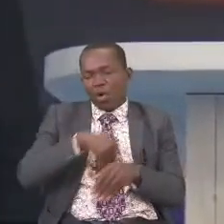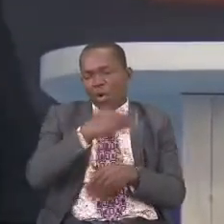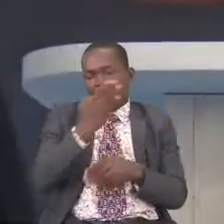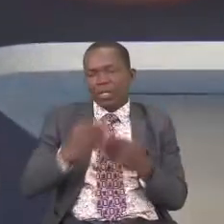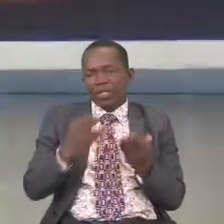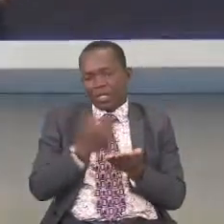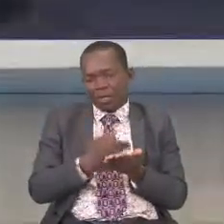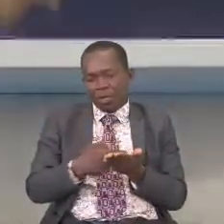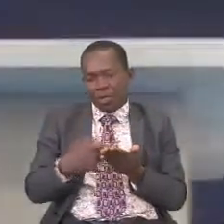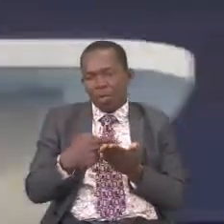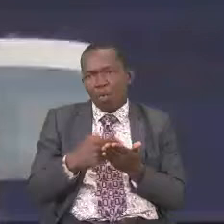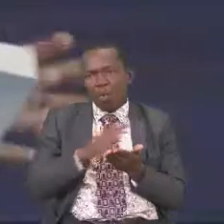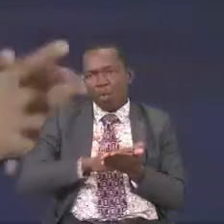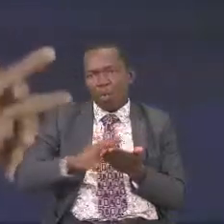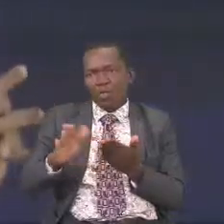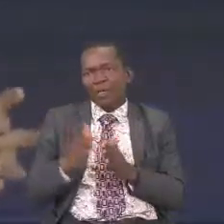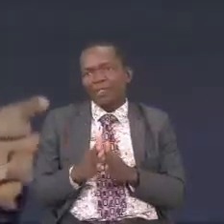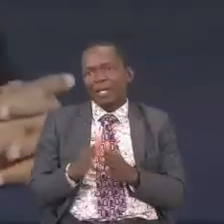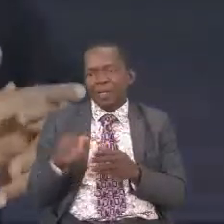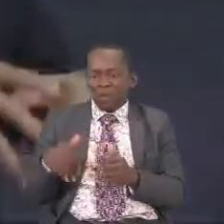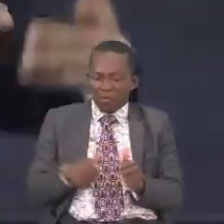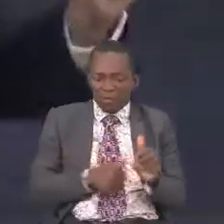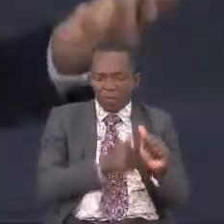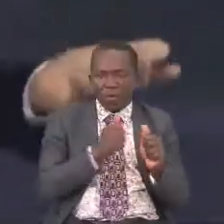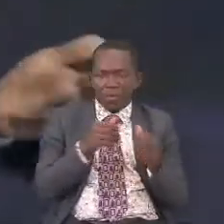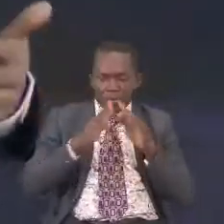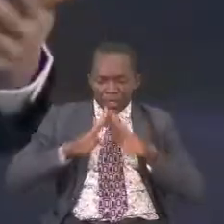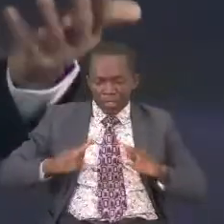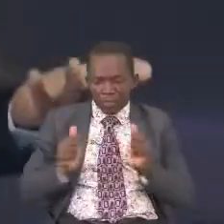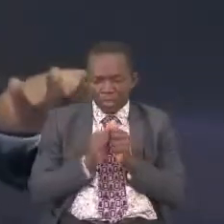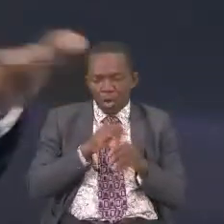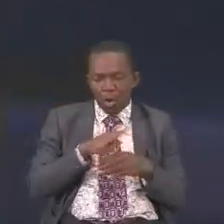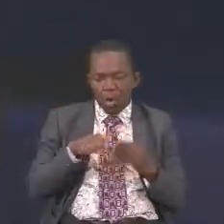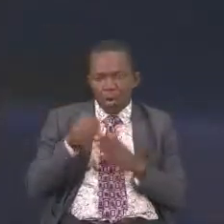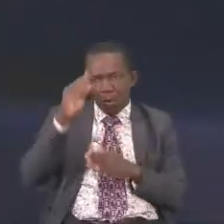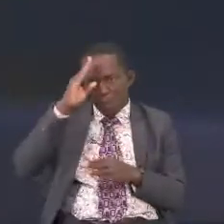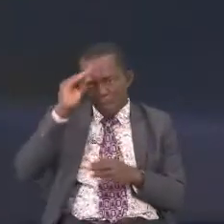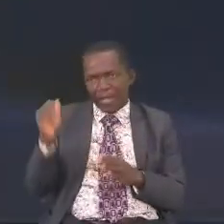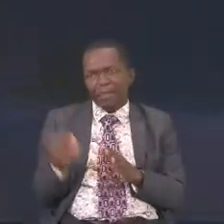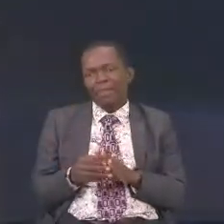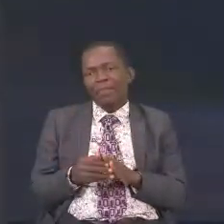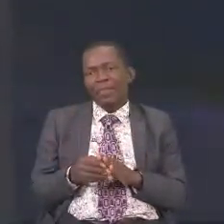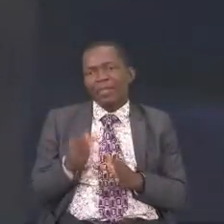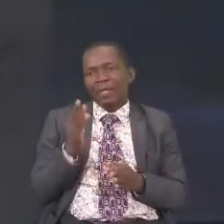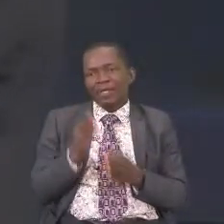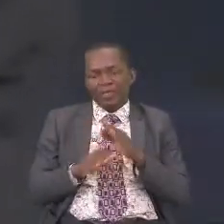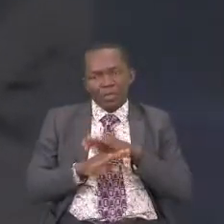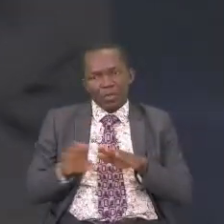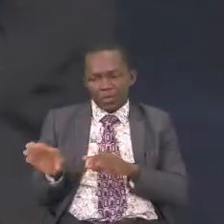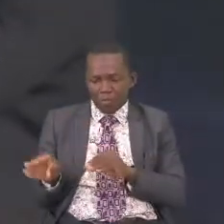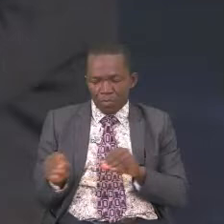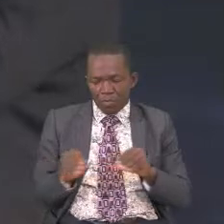holy, because he said, follow peace with all men. In your experience, you would have known that if you don't